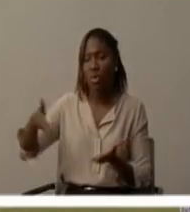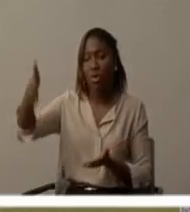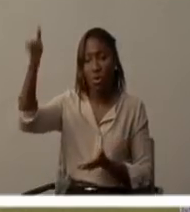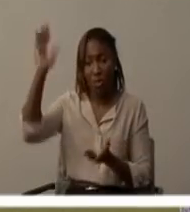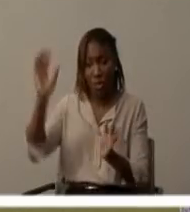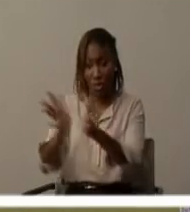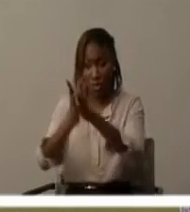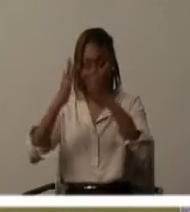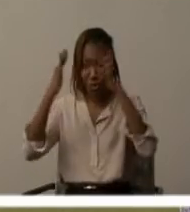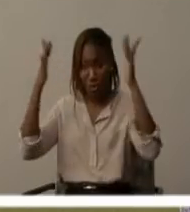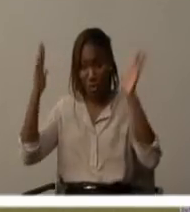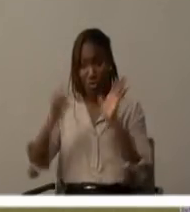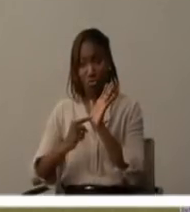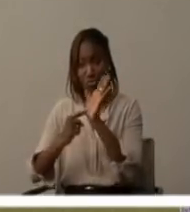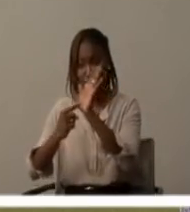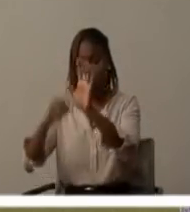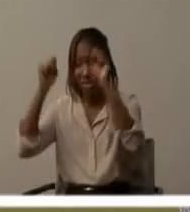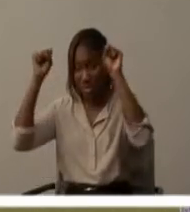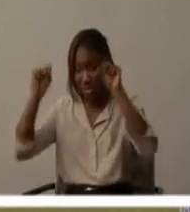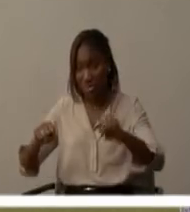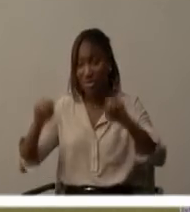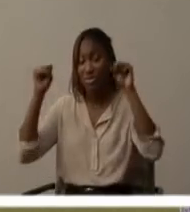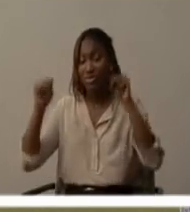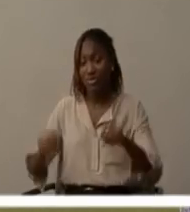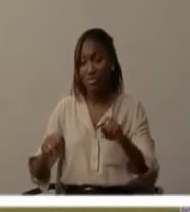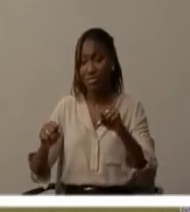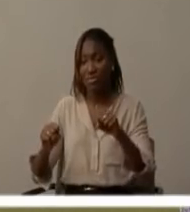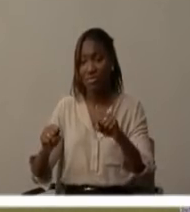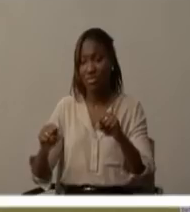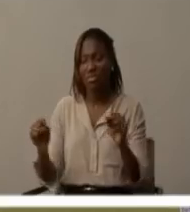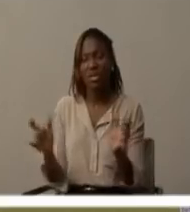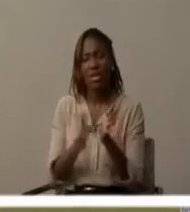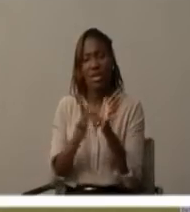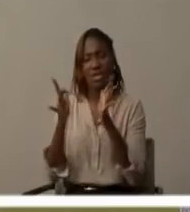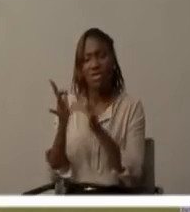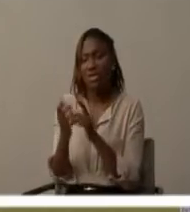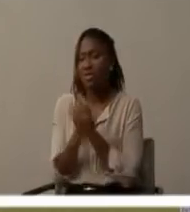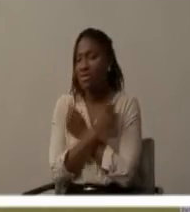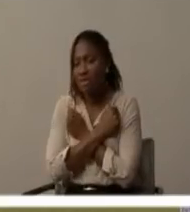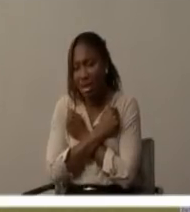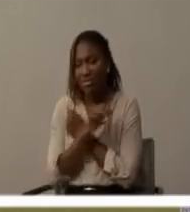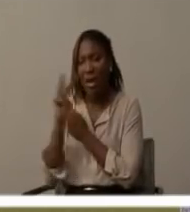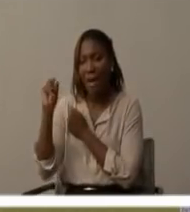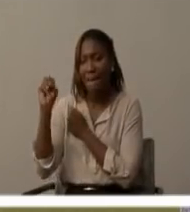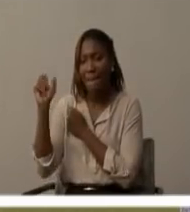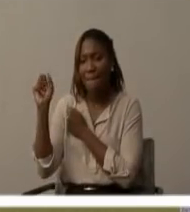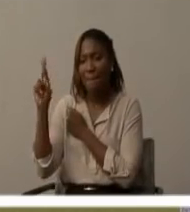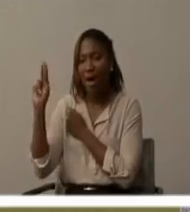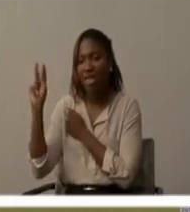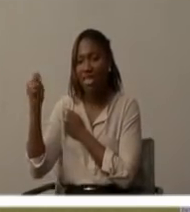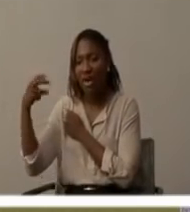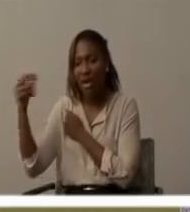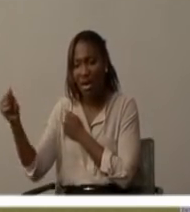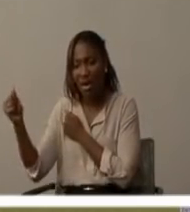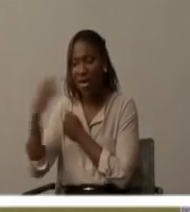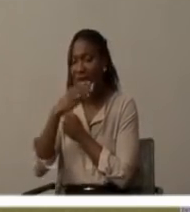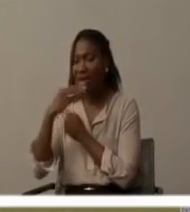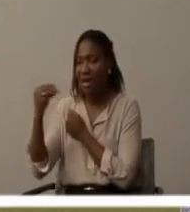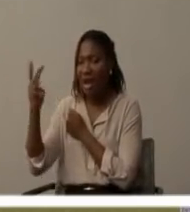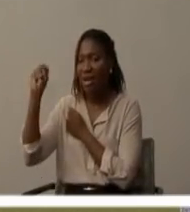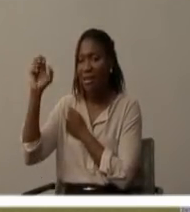Son of God will be glorified. Jesus loved Martha and her sister and Lazarus.